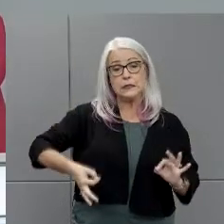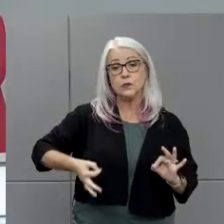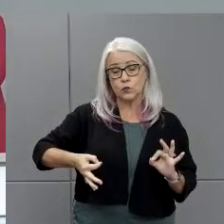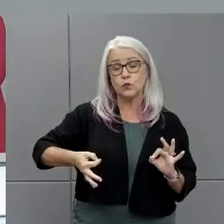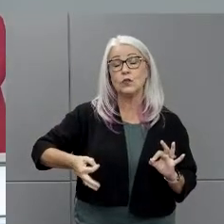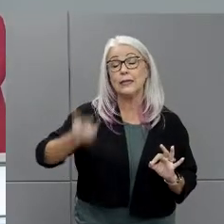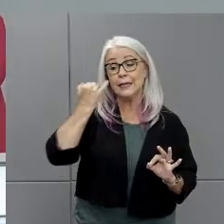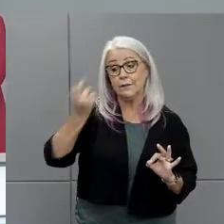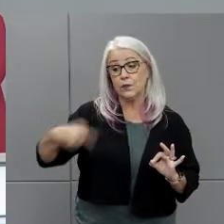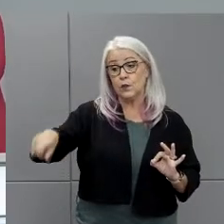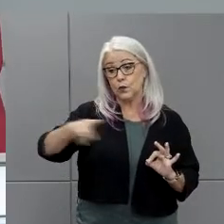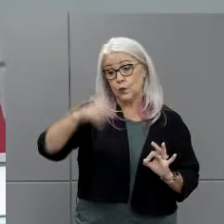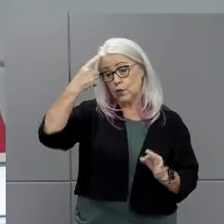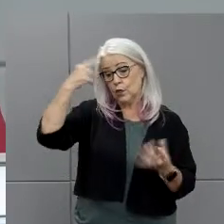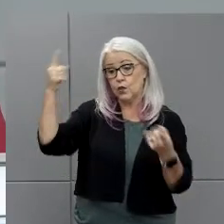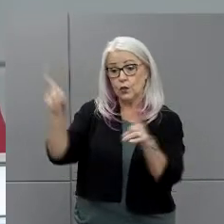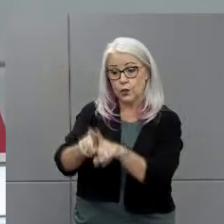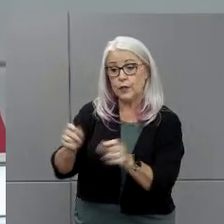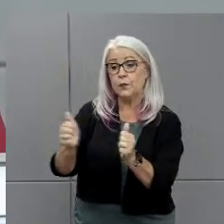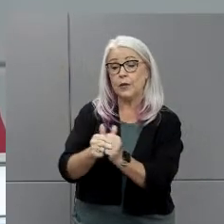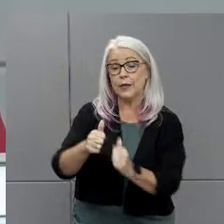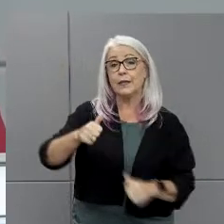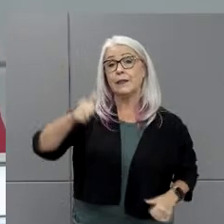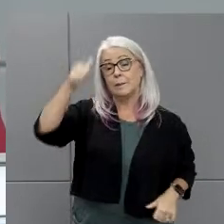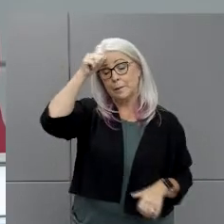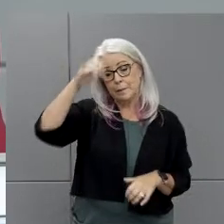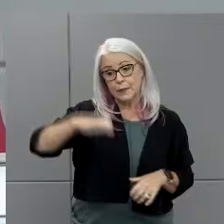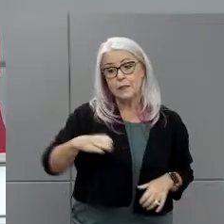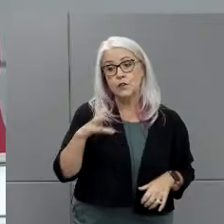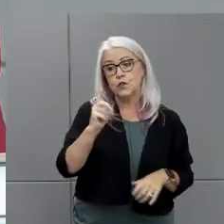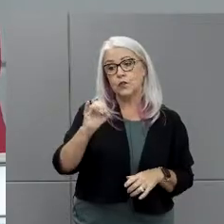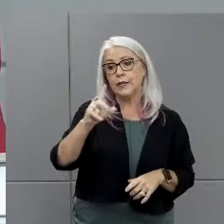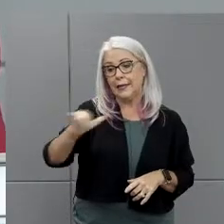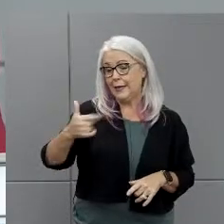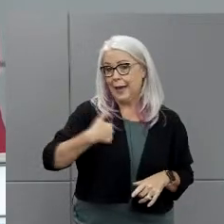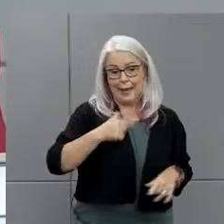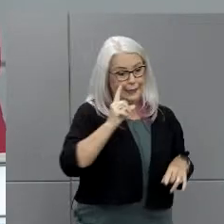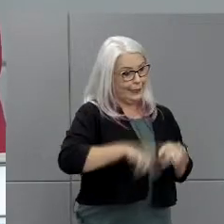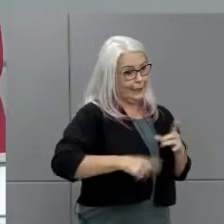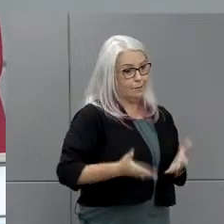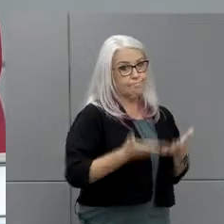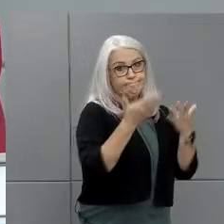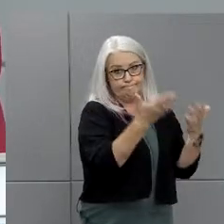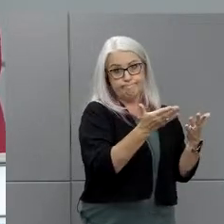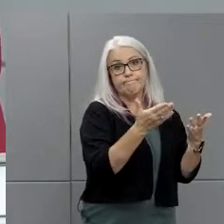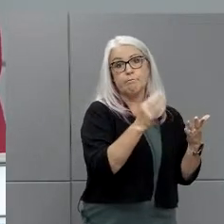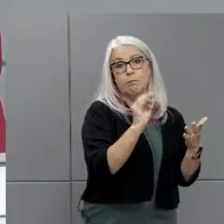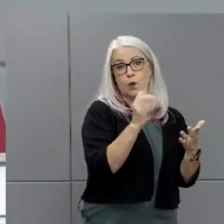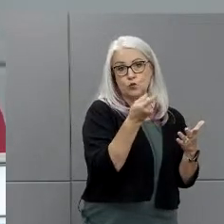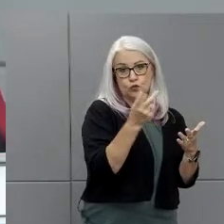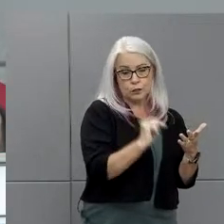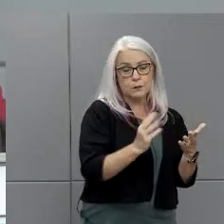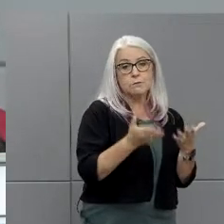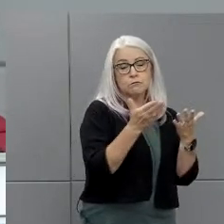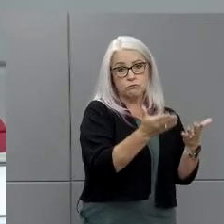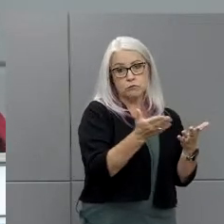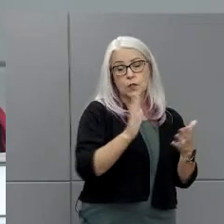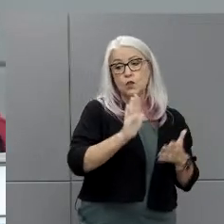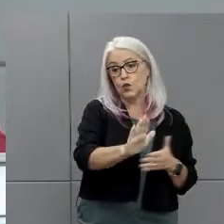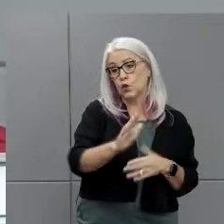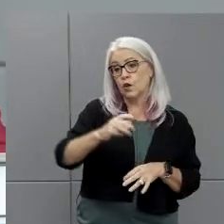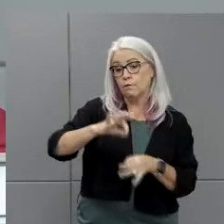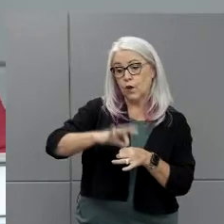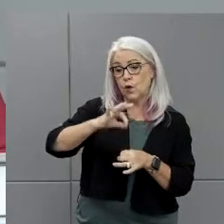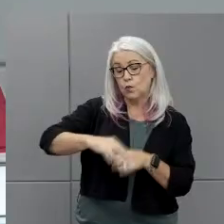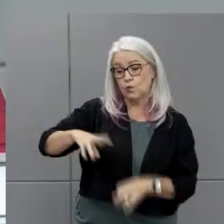If you agree with Mr. Daly that I cannot make motions, then your vote would be